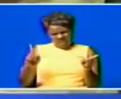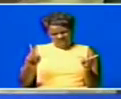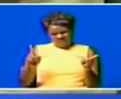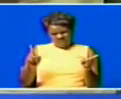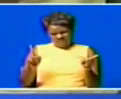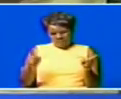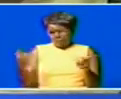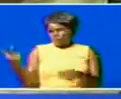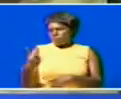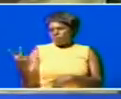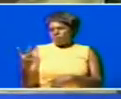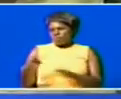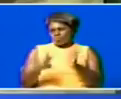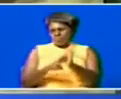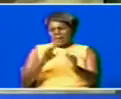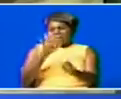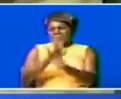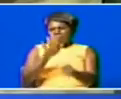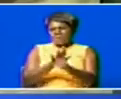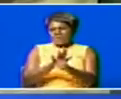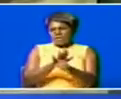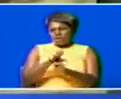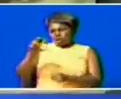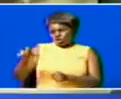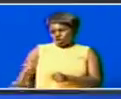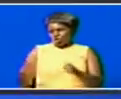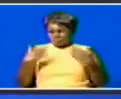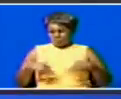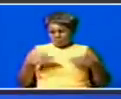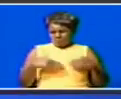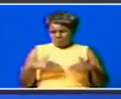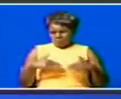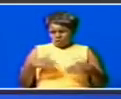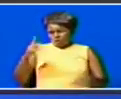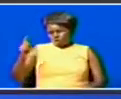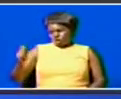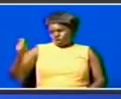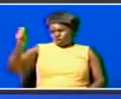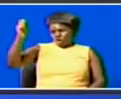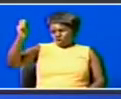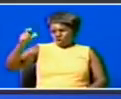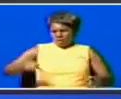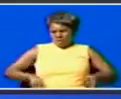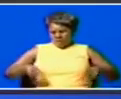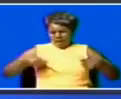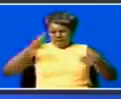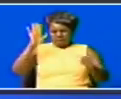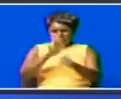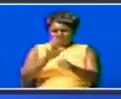But the duo, who represent so many like them across the country, stand tall even with life's